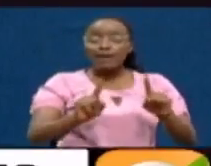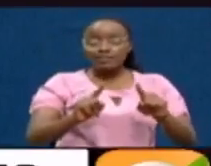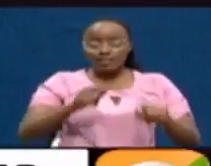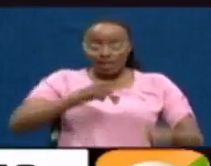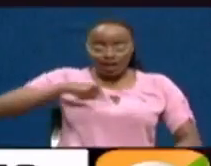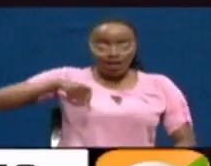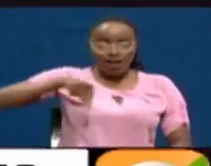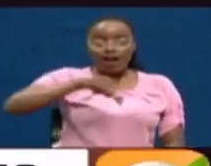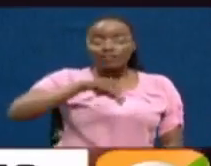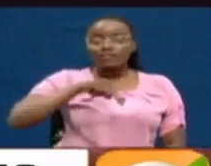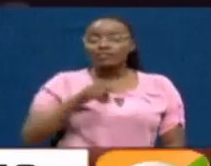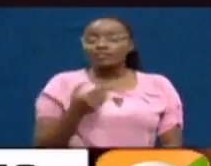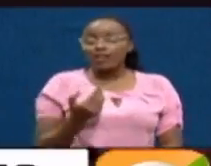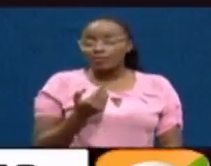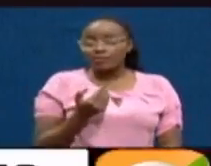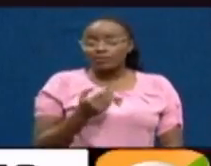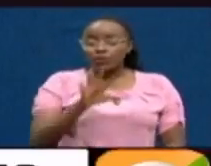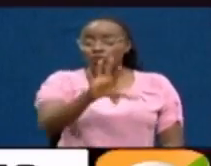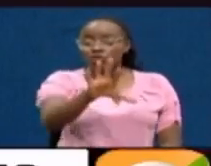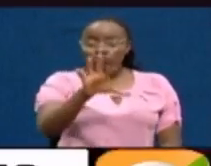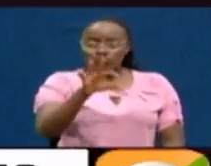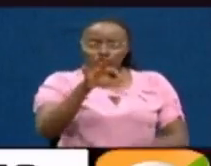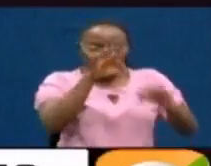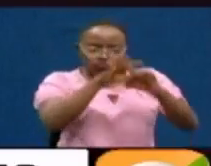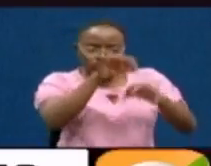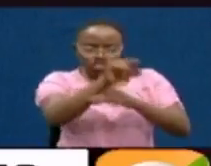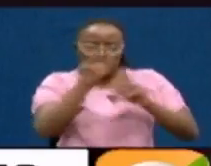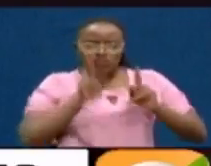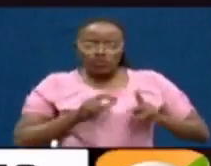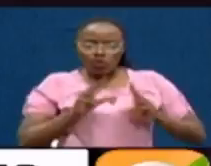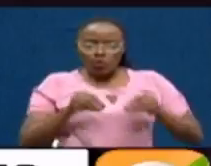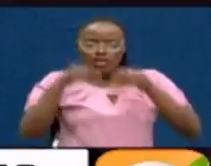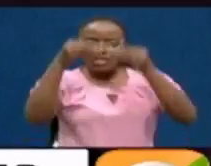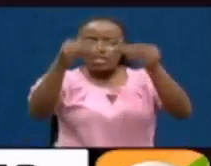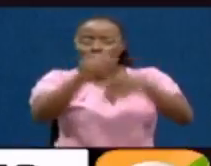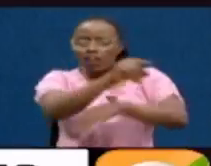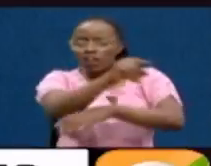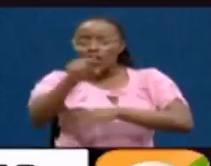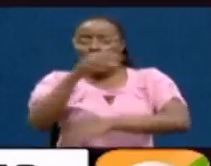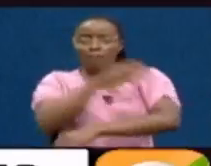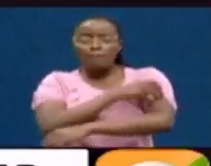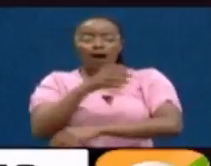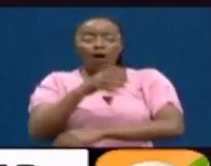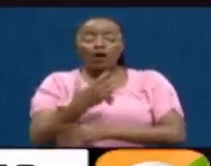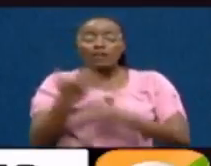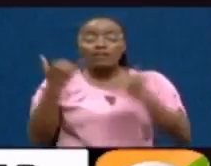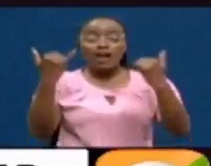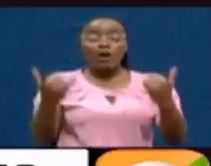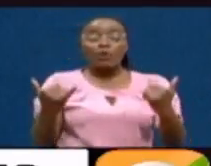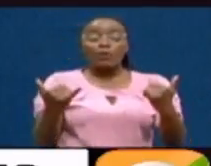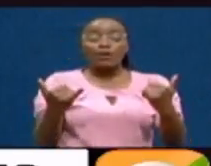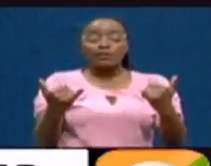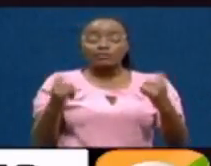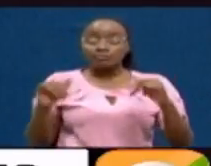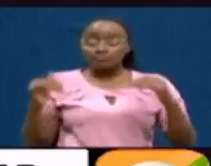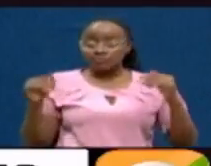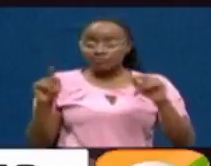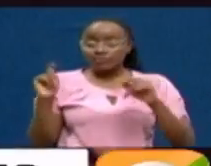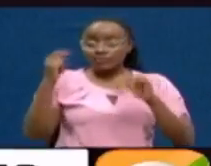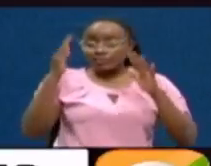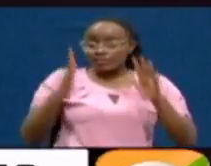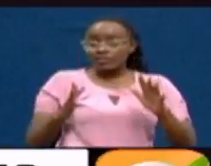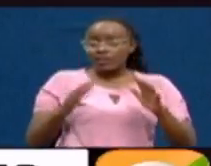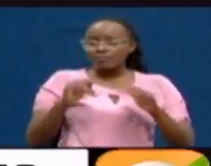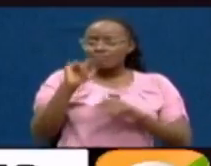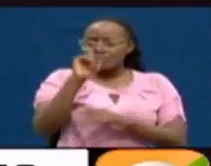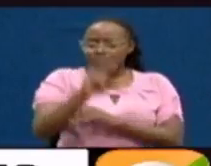us. We choose these people. We give them power. So right now, as a Kenyan, we need to be